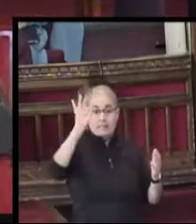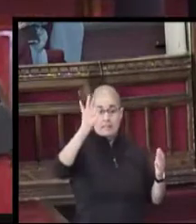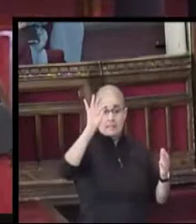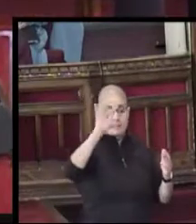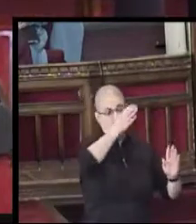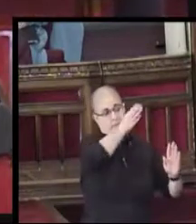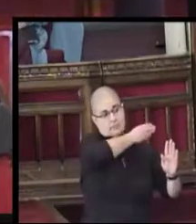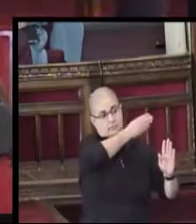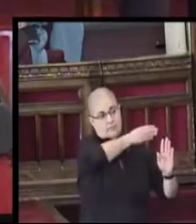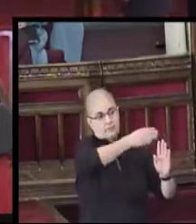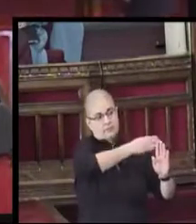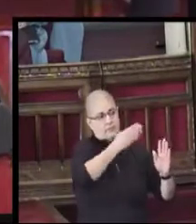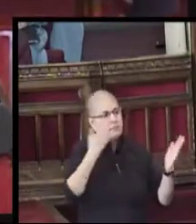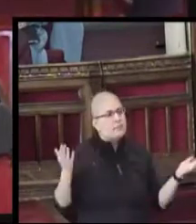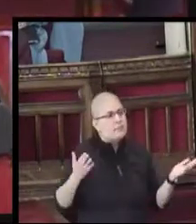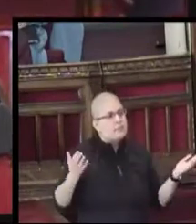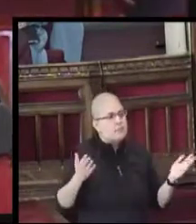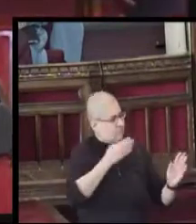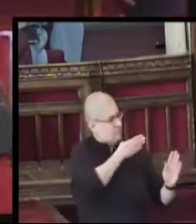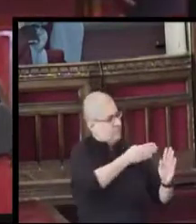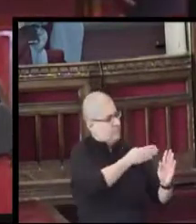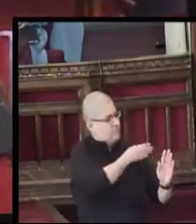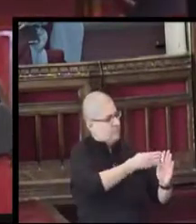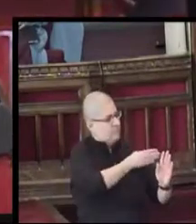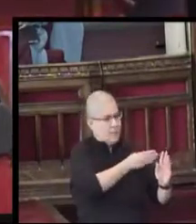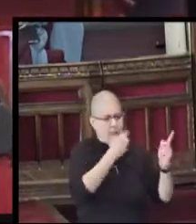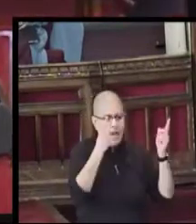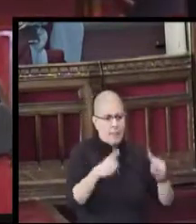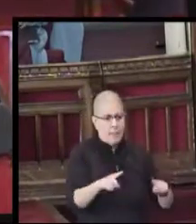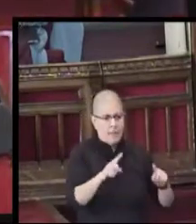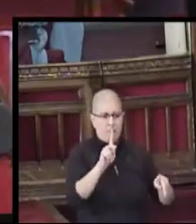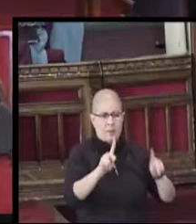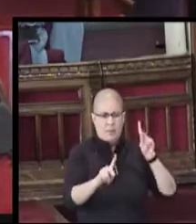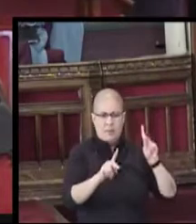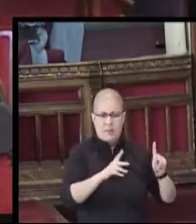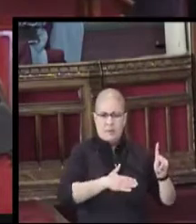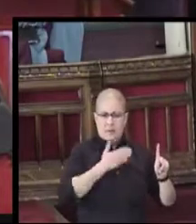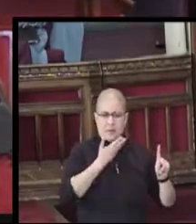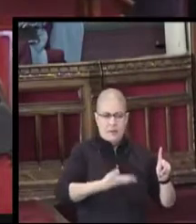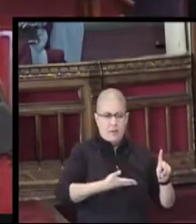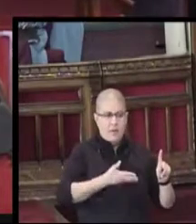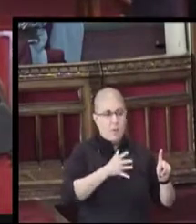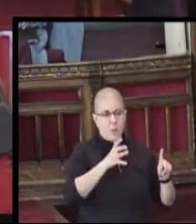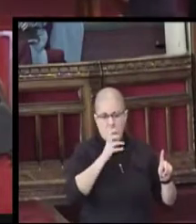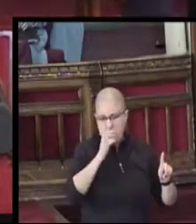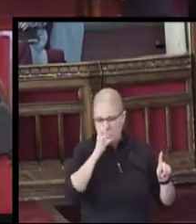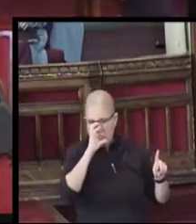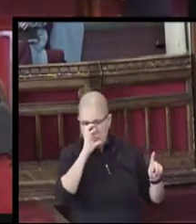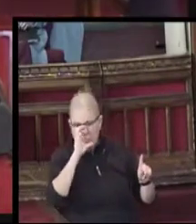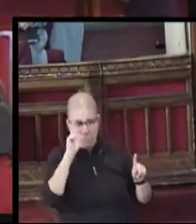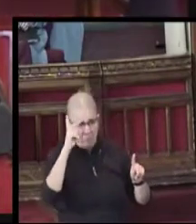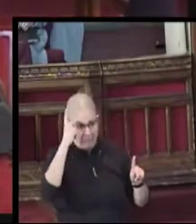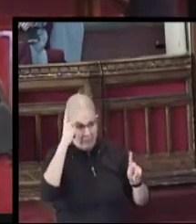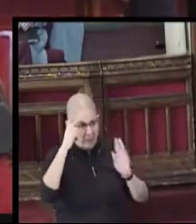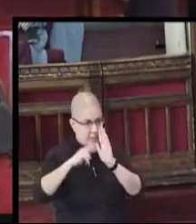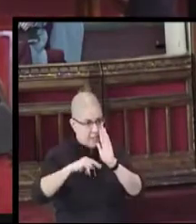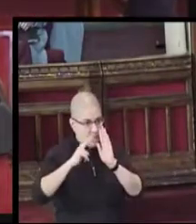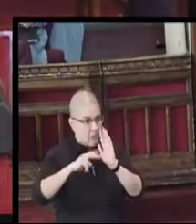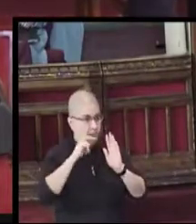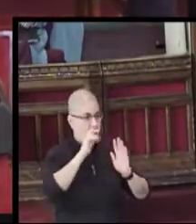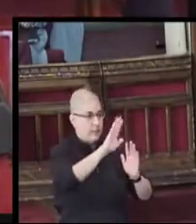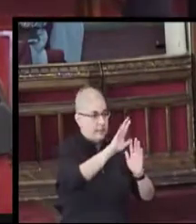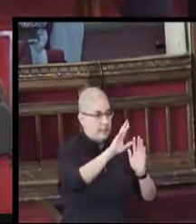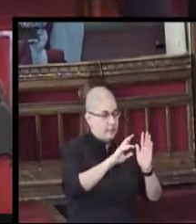series is about what happened in between that so upset the fundamentalists and the political leaders of his